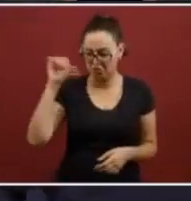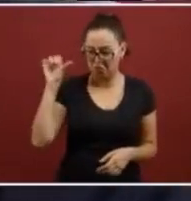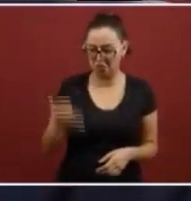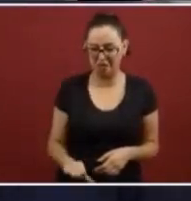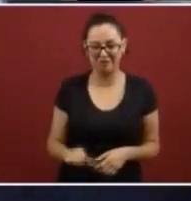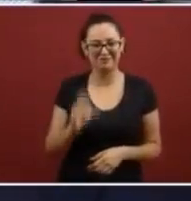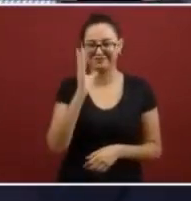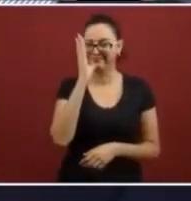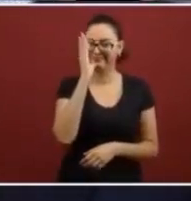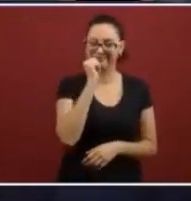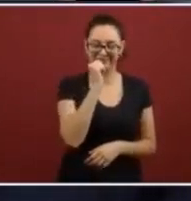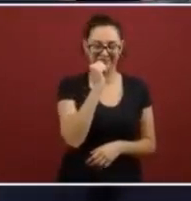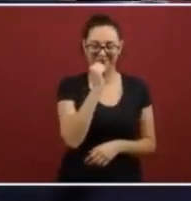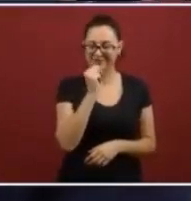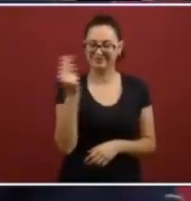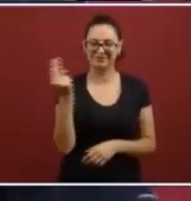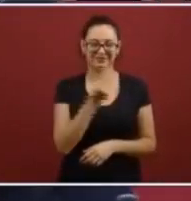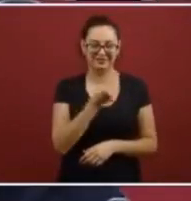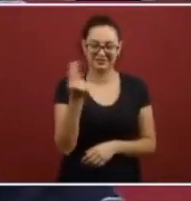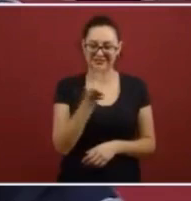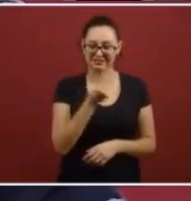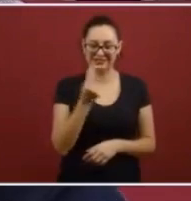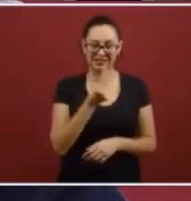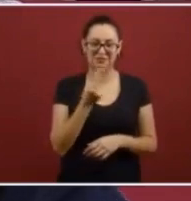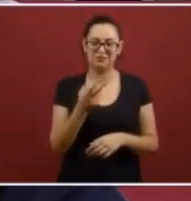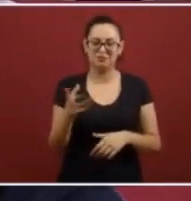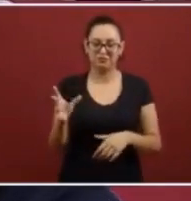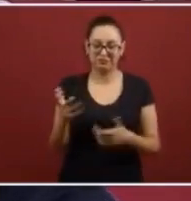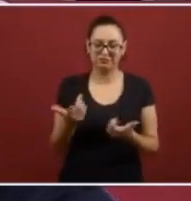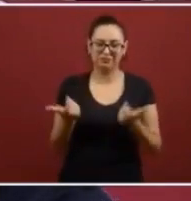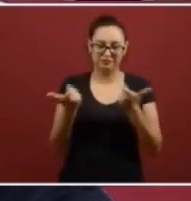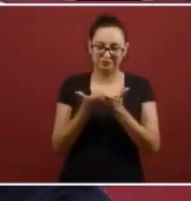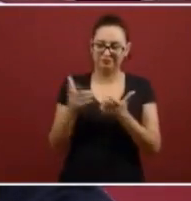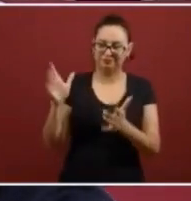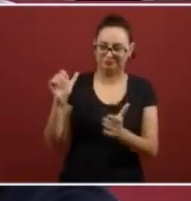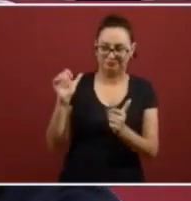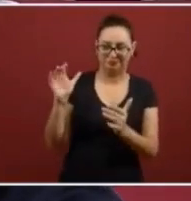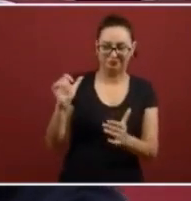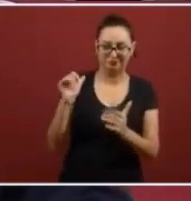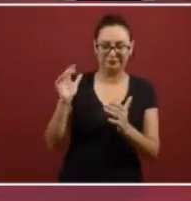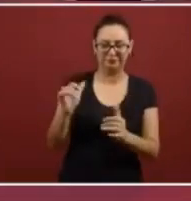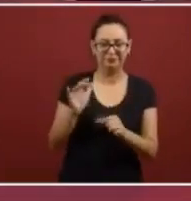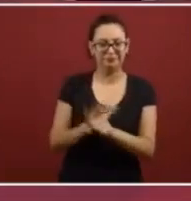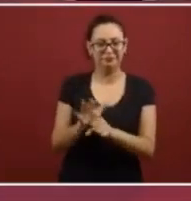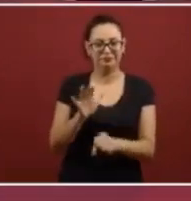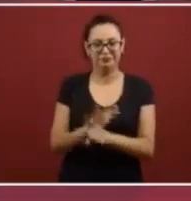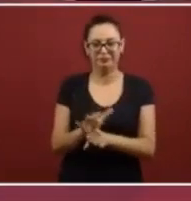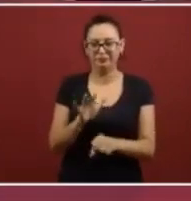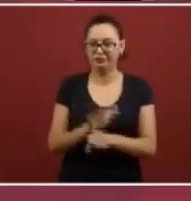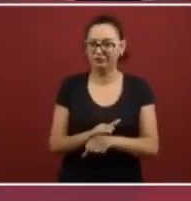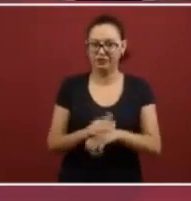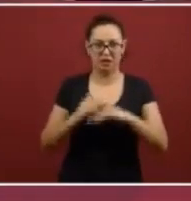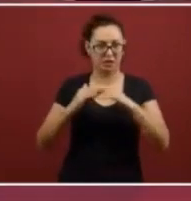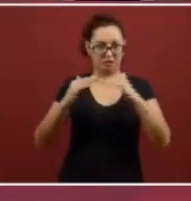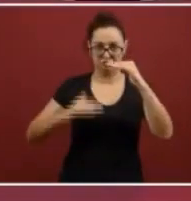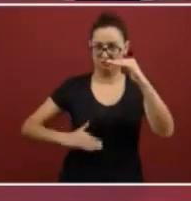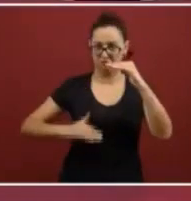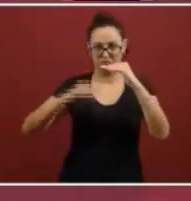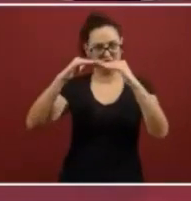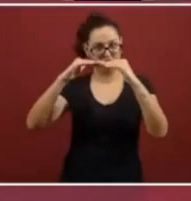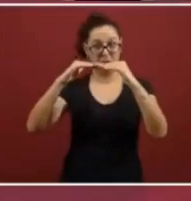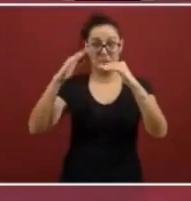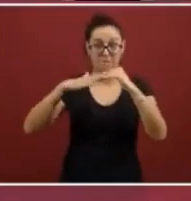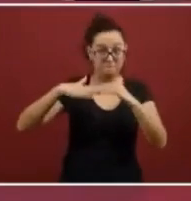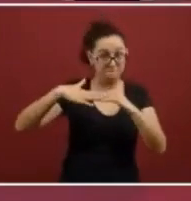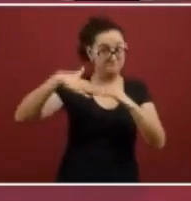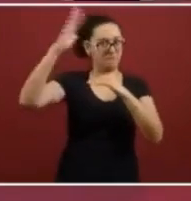I? necesitamos Because mantener finanzas sanas. we need to Dice el have. compromiso, no va a aumentar. Okay, so we